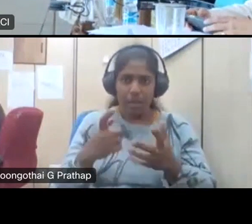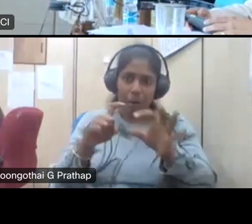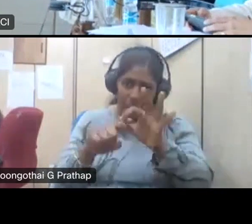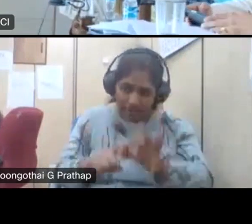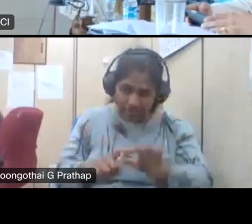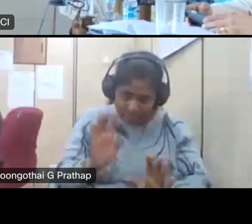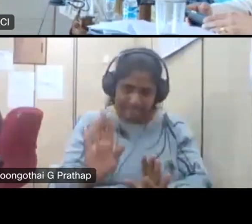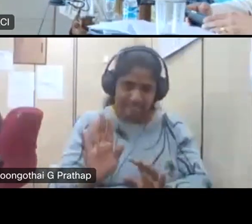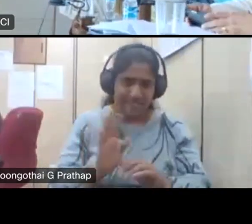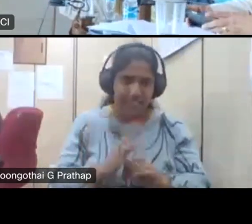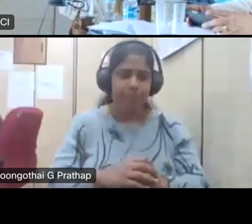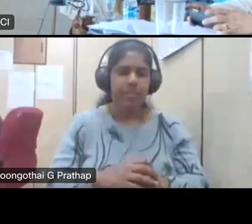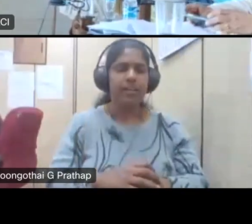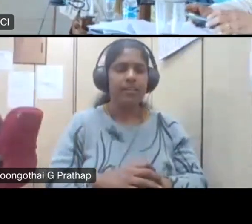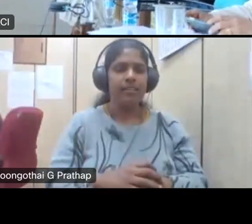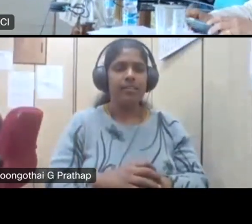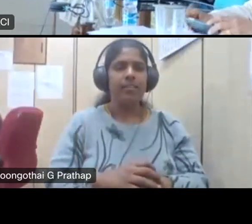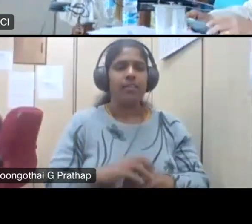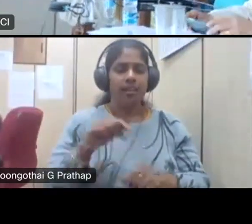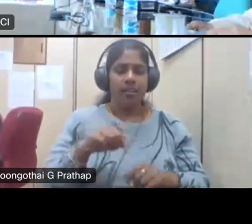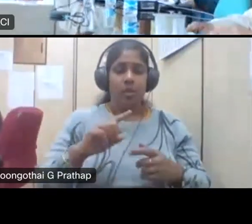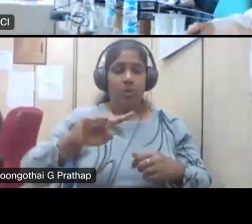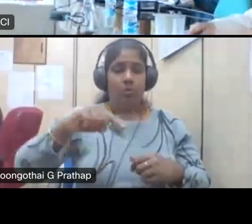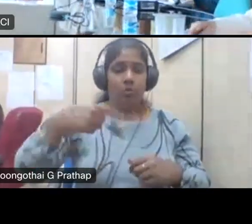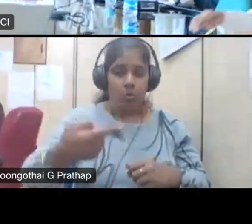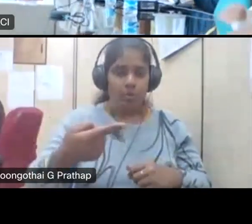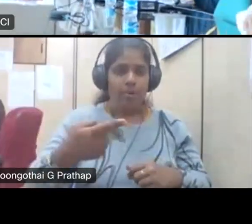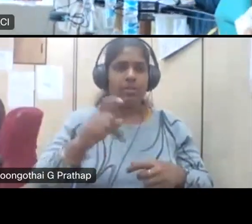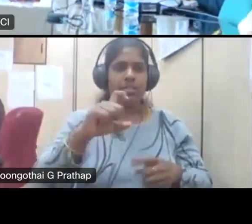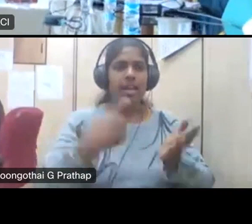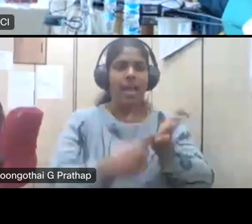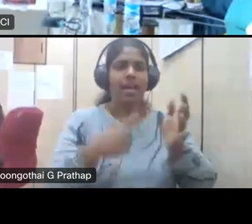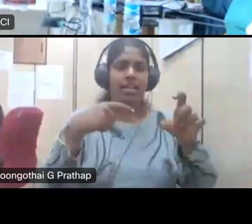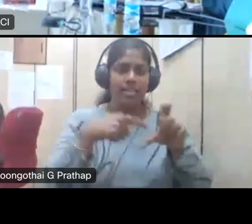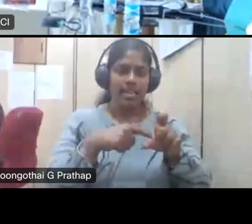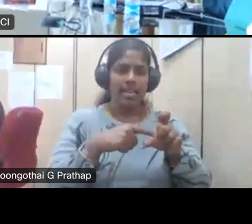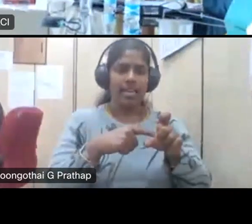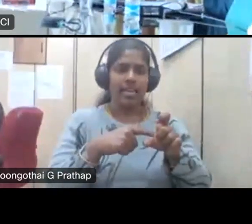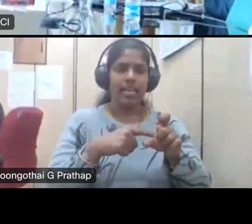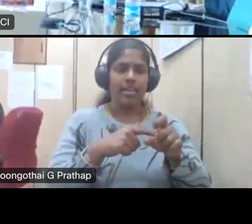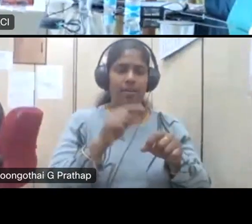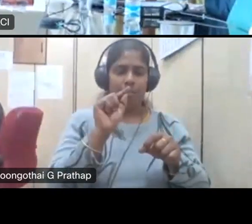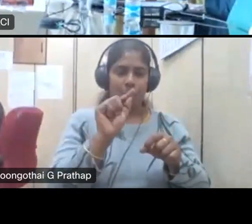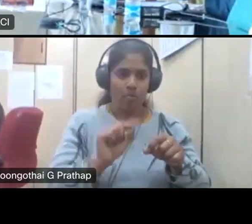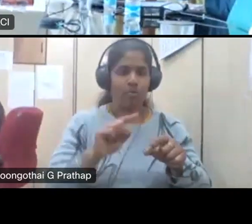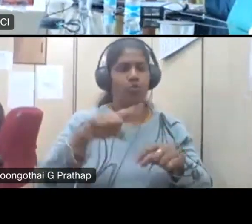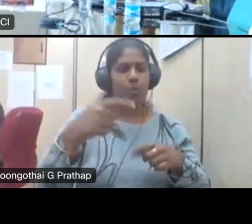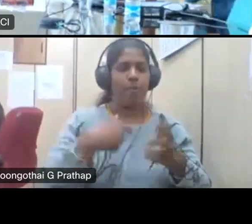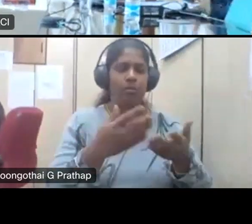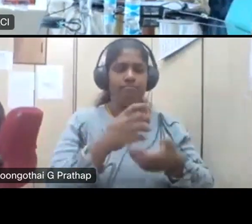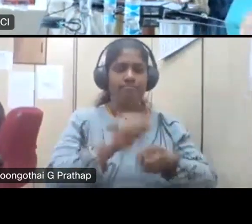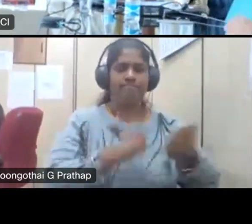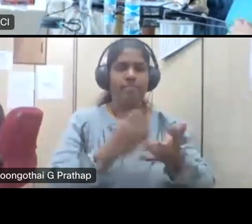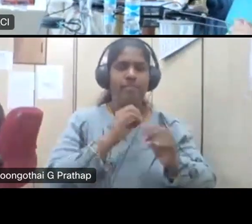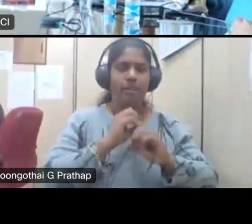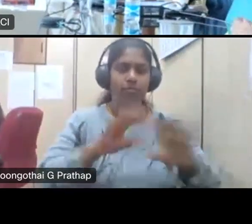for this, basically only tomorrow we'll be able to issue the CRE points to those CRR professionals. But in